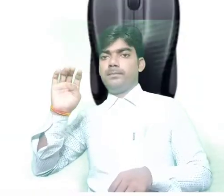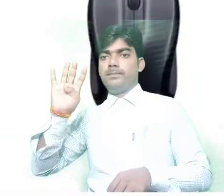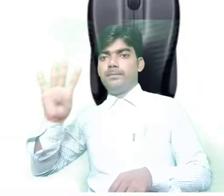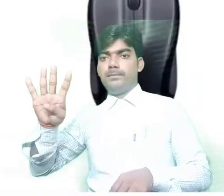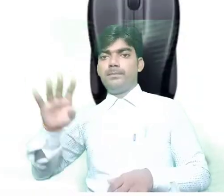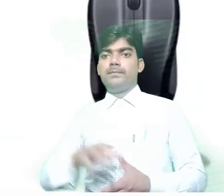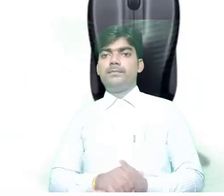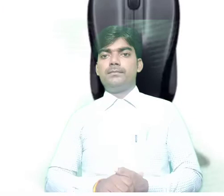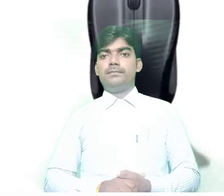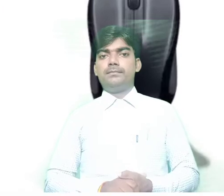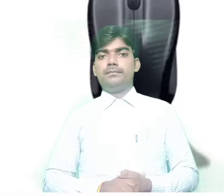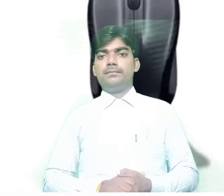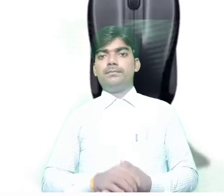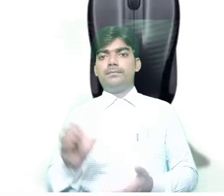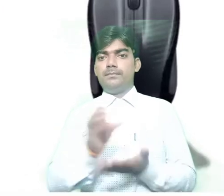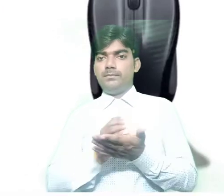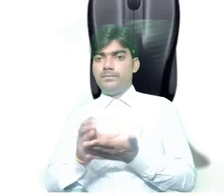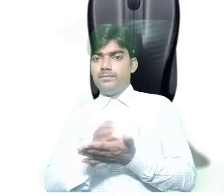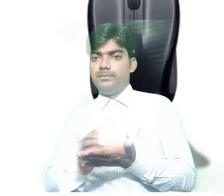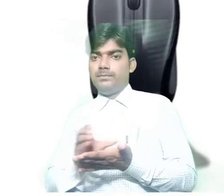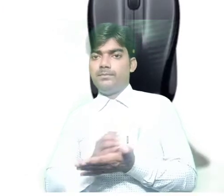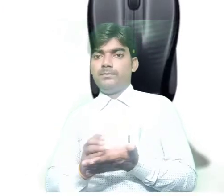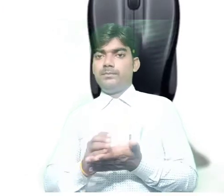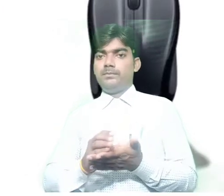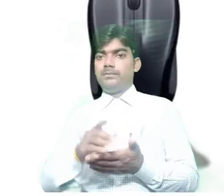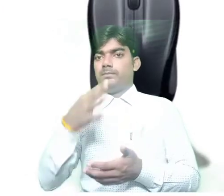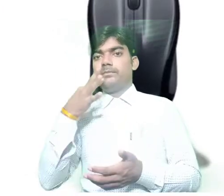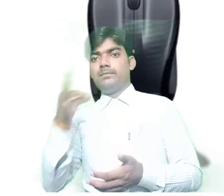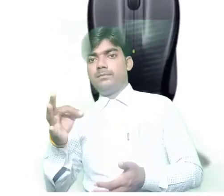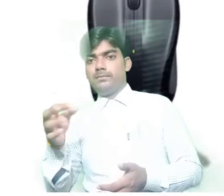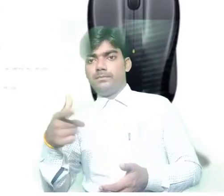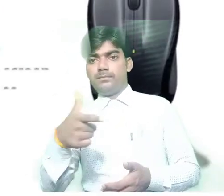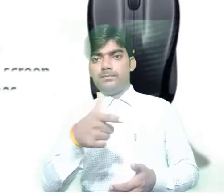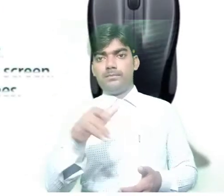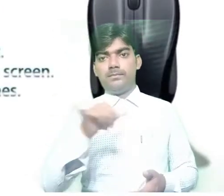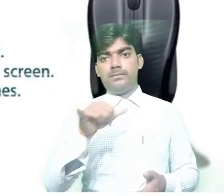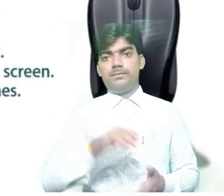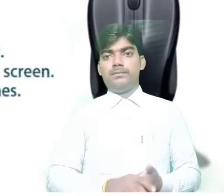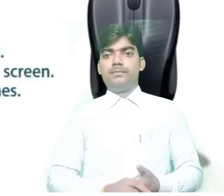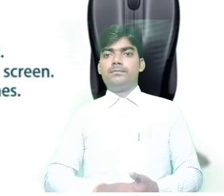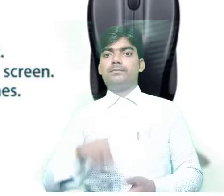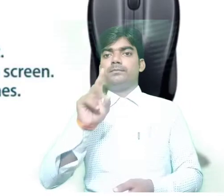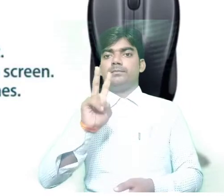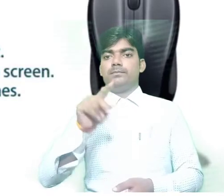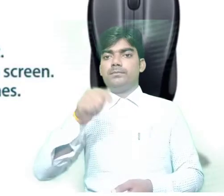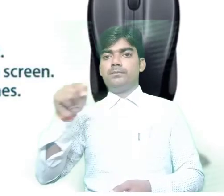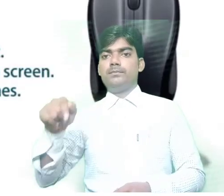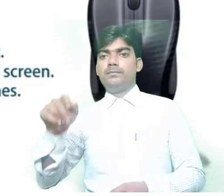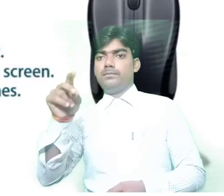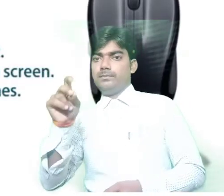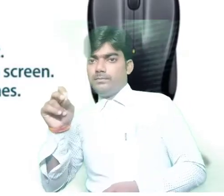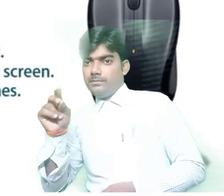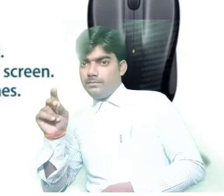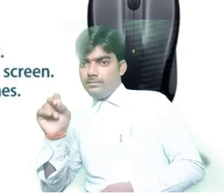Mouse. A computer mouse looks like a real mouse. It has two buttons and a scroll wheel. A mouse is used